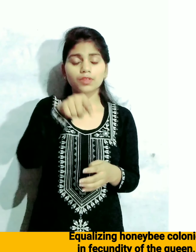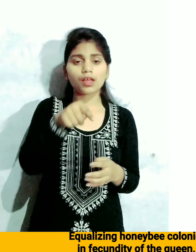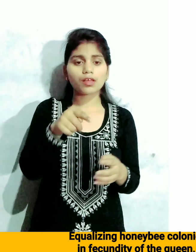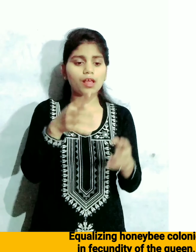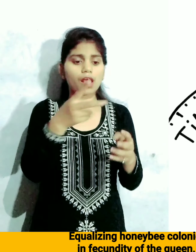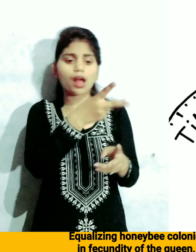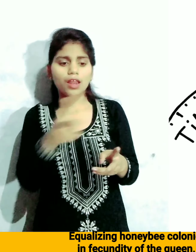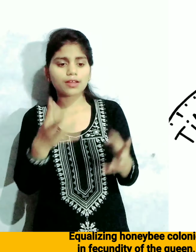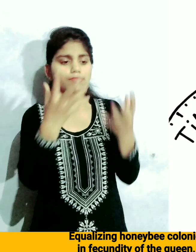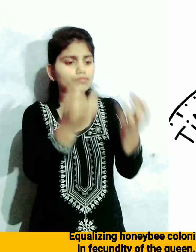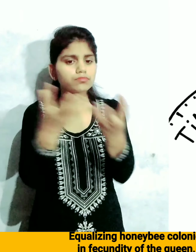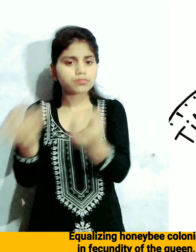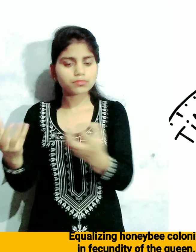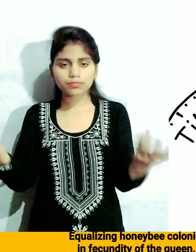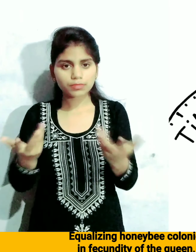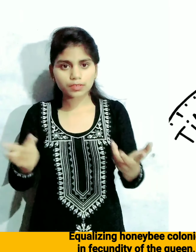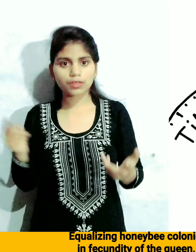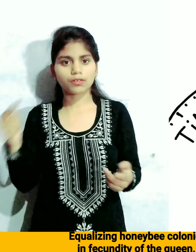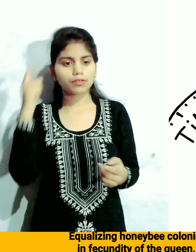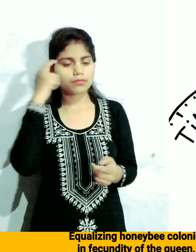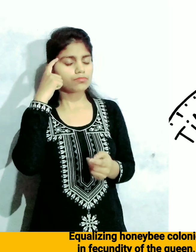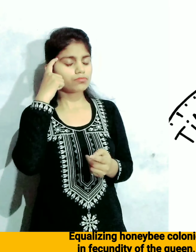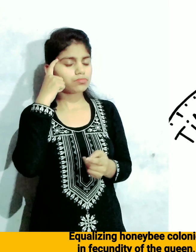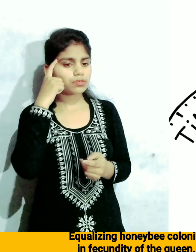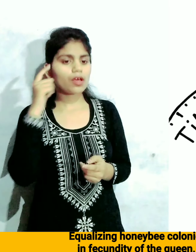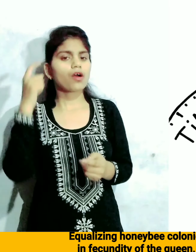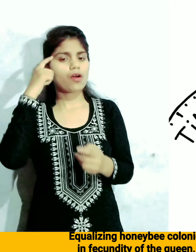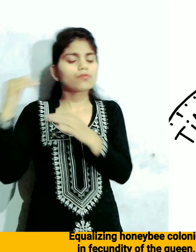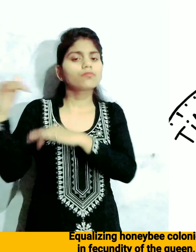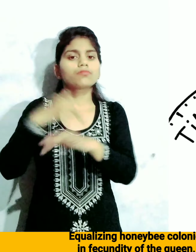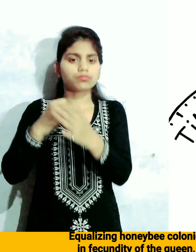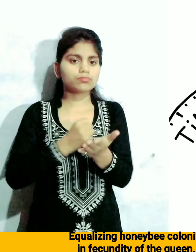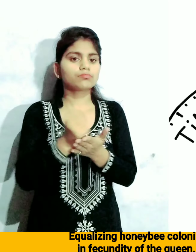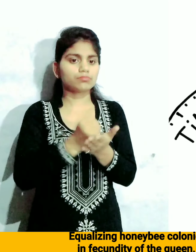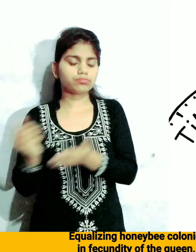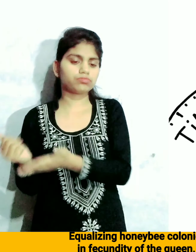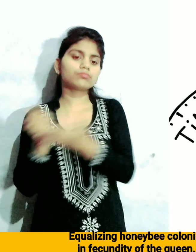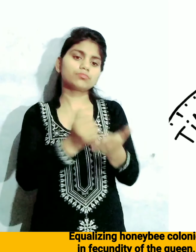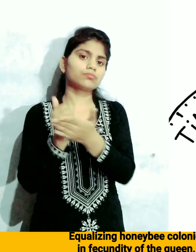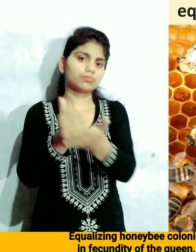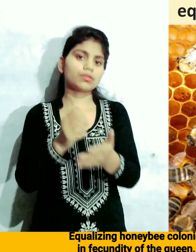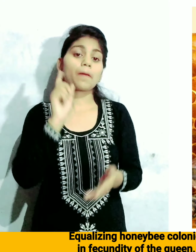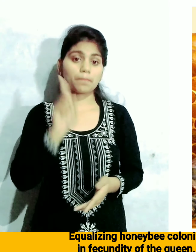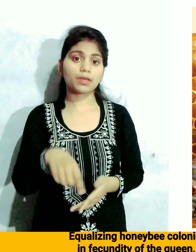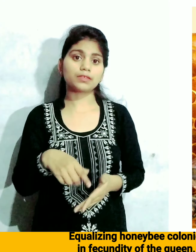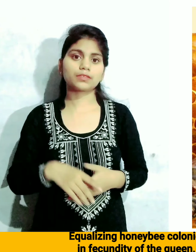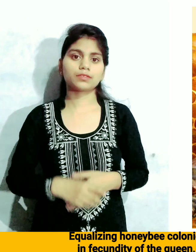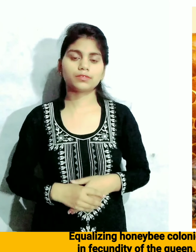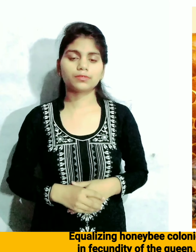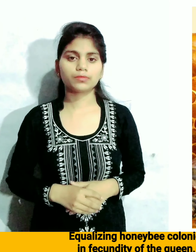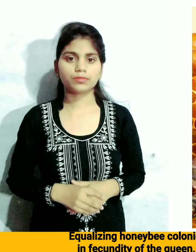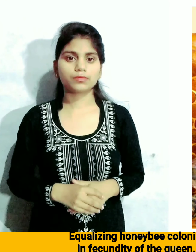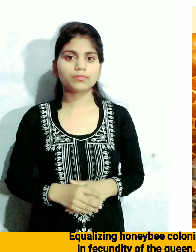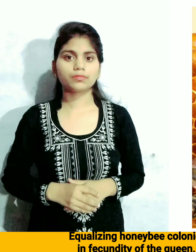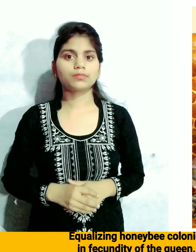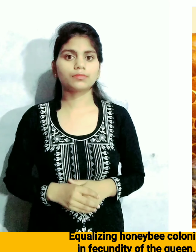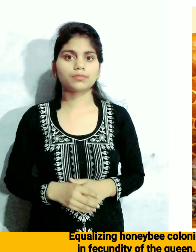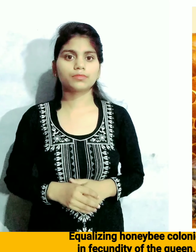colonies rather than a known arrangement practiced with its advanced planning.